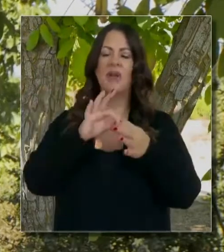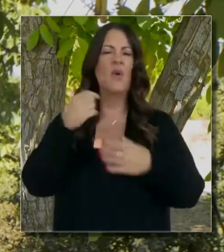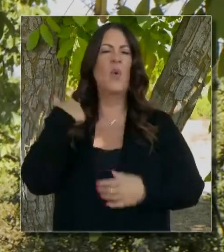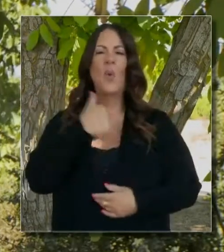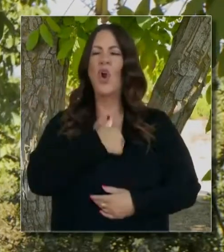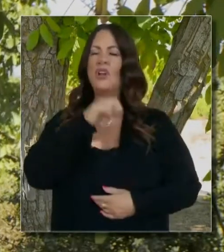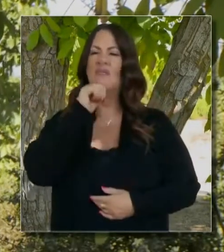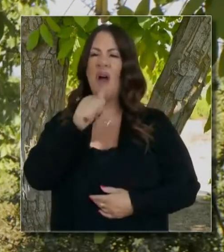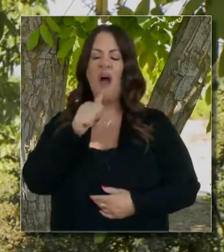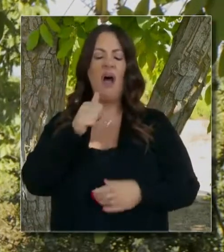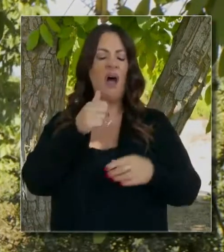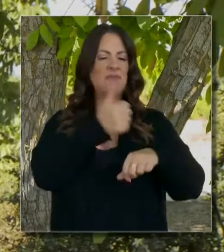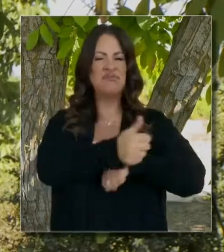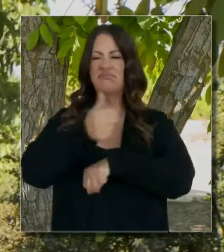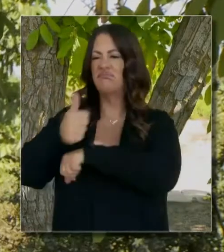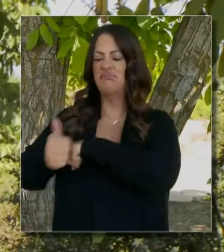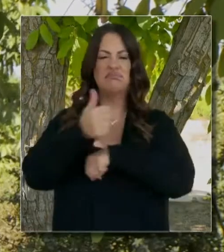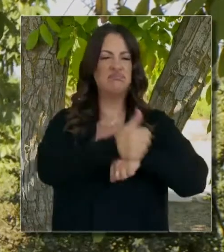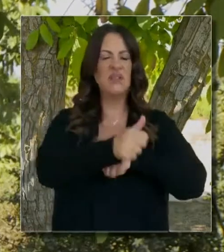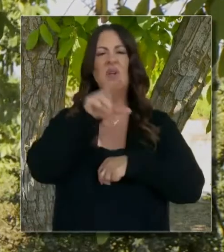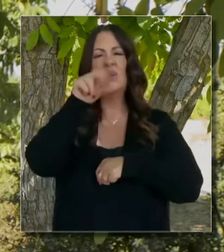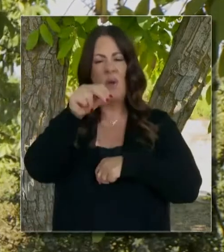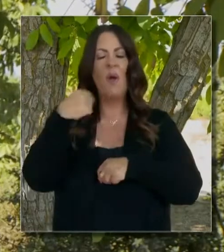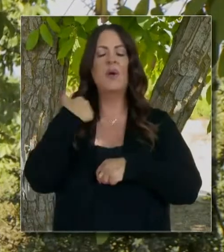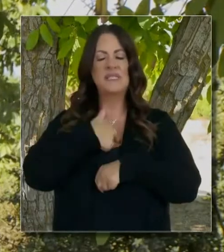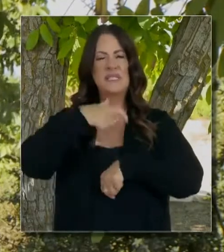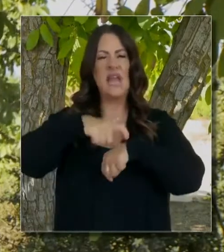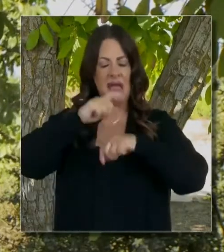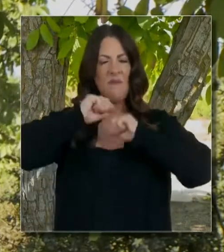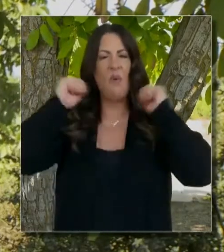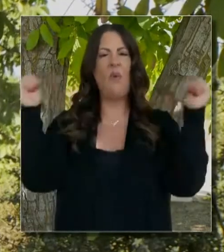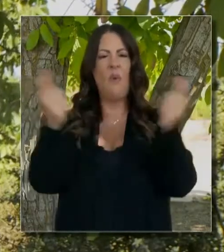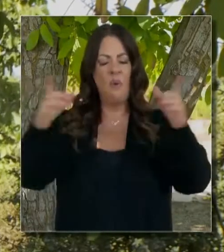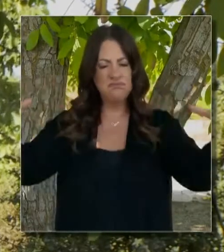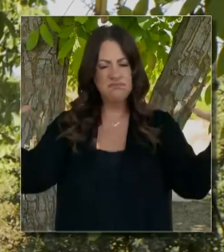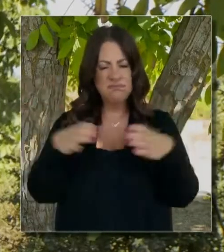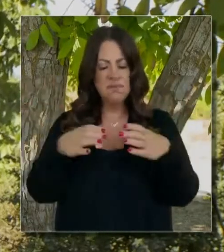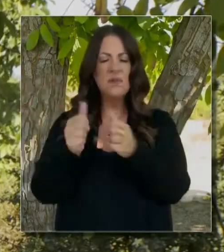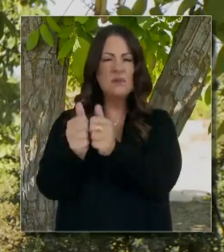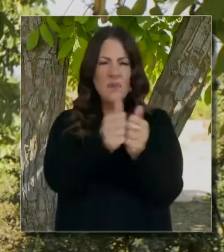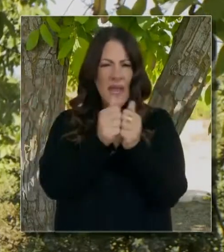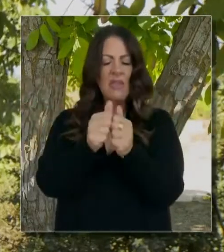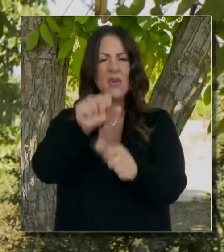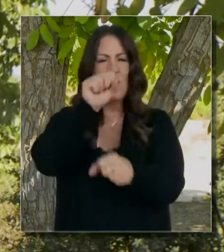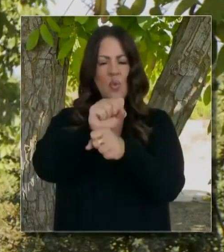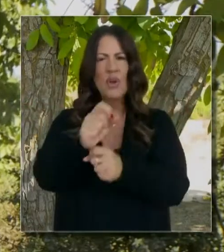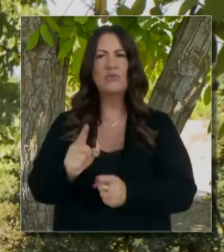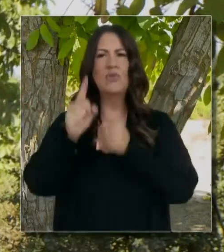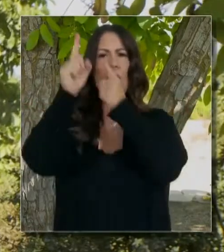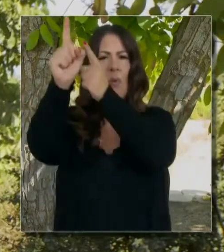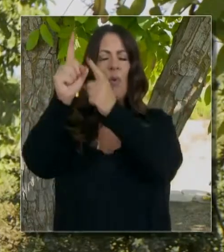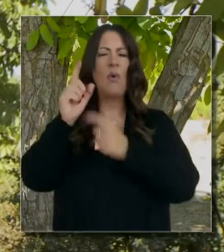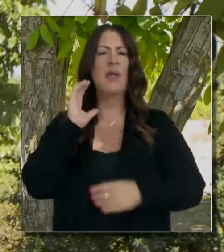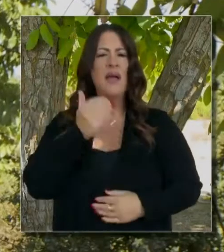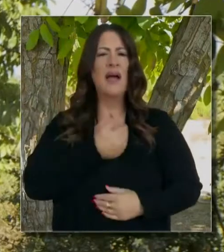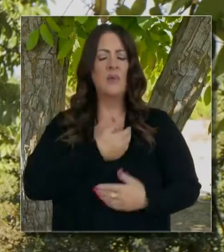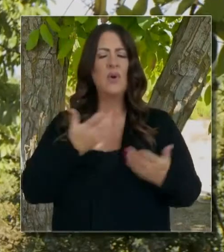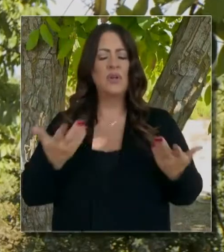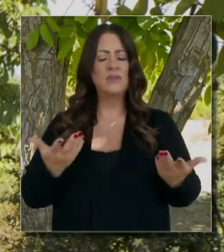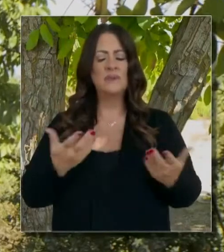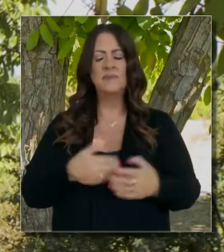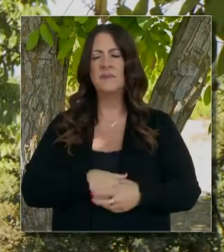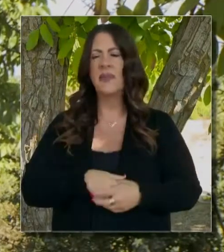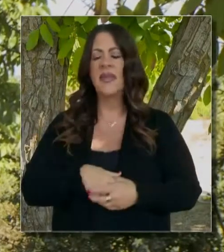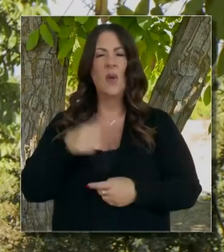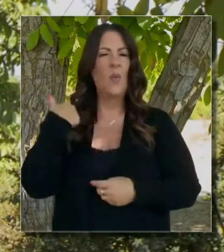pitting one group against the other. We're bringing people to the table, bringing people quite literally around the table to advance these goals.